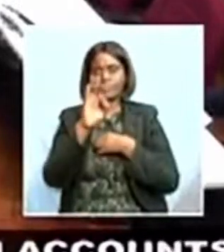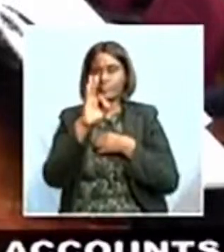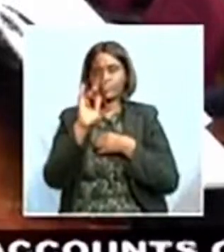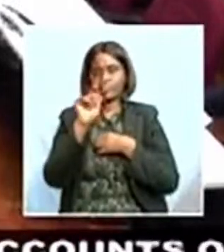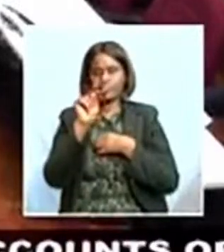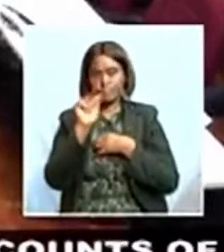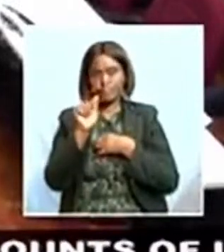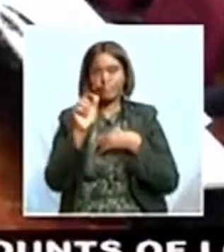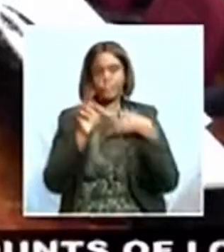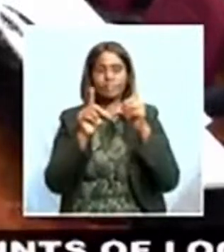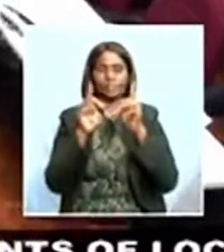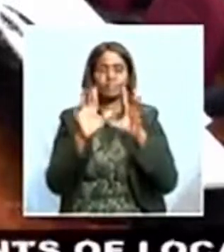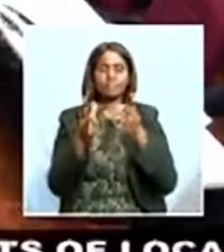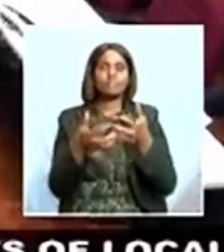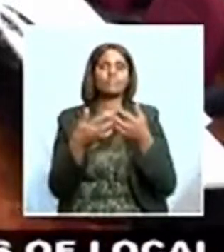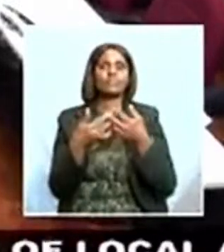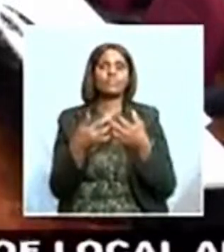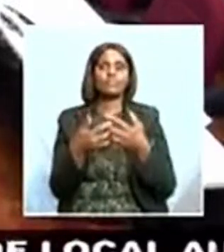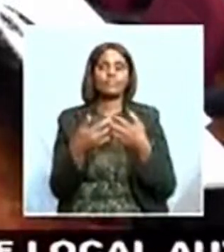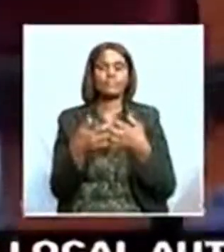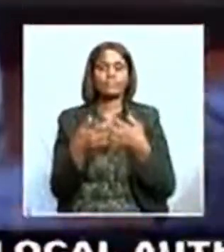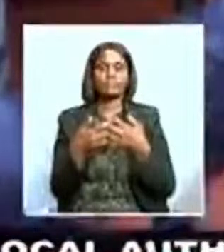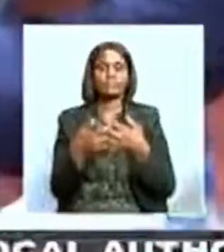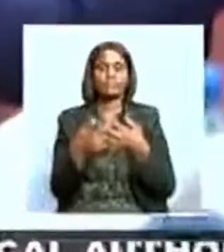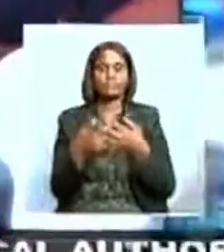Director Engineering.